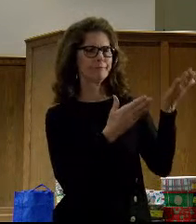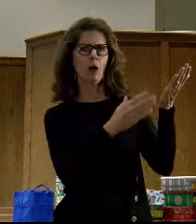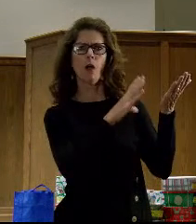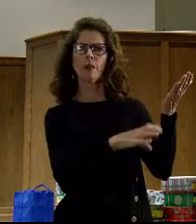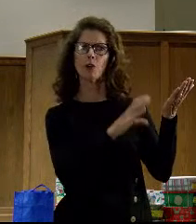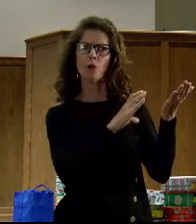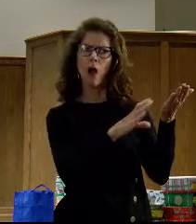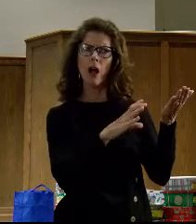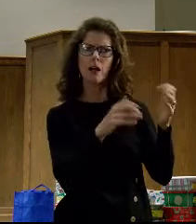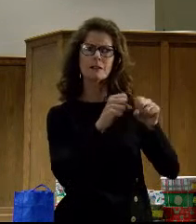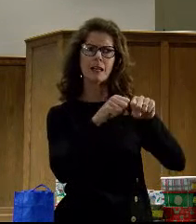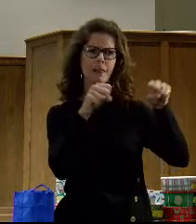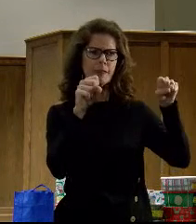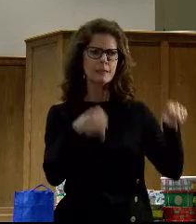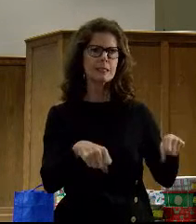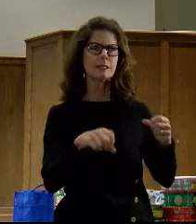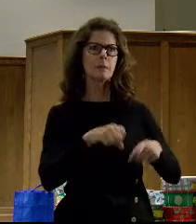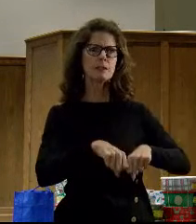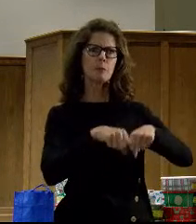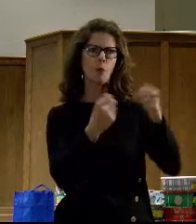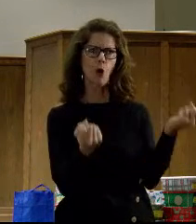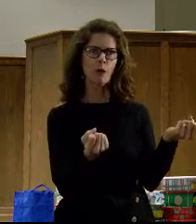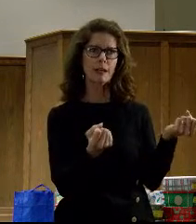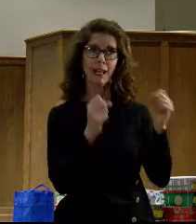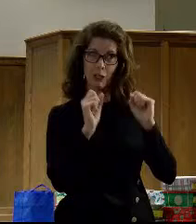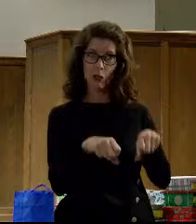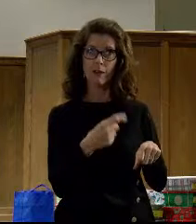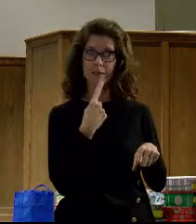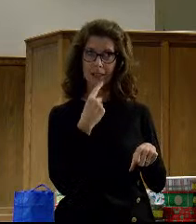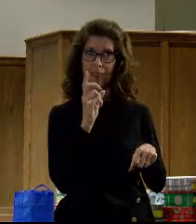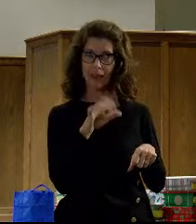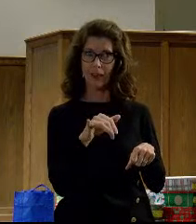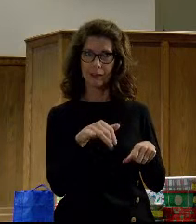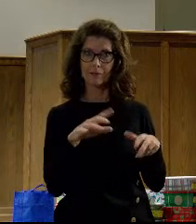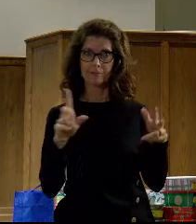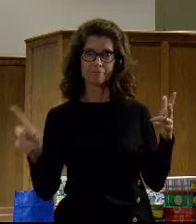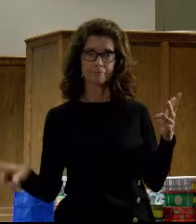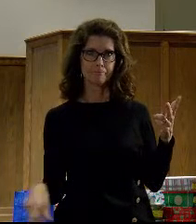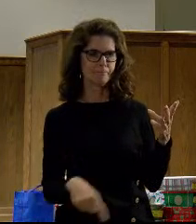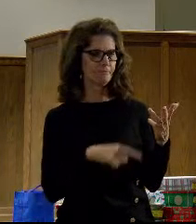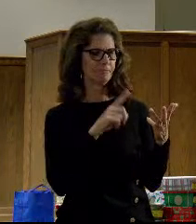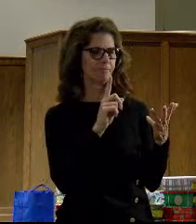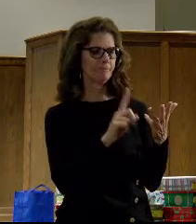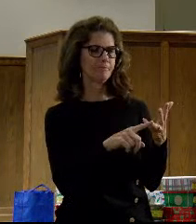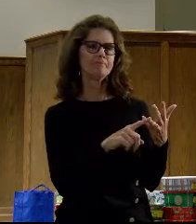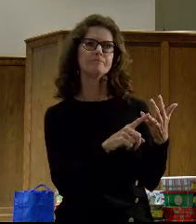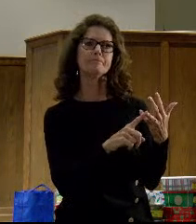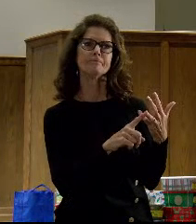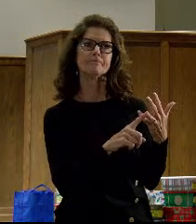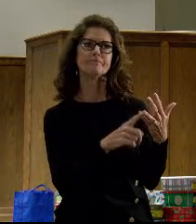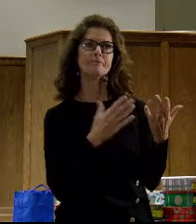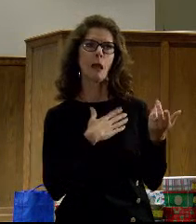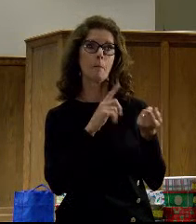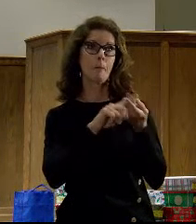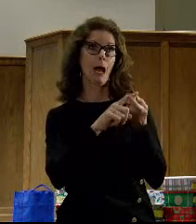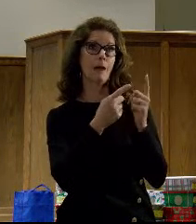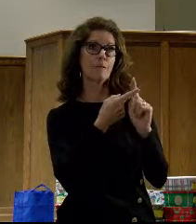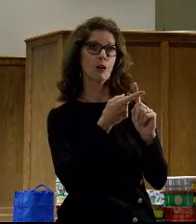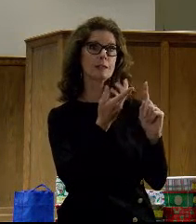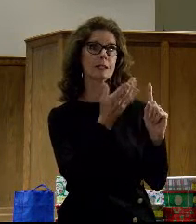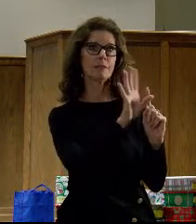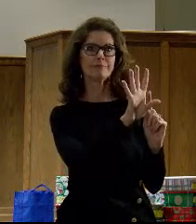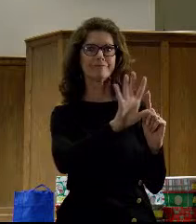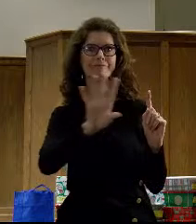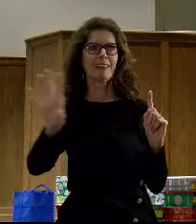system. The system is broken. He could have told that story. He could have told this story: my friends have abandoned me, or this